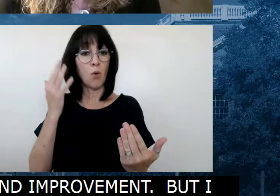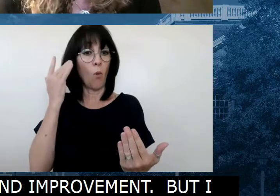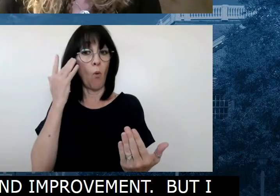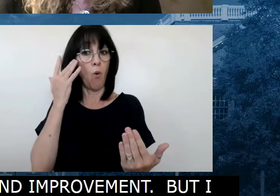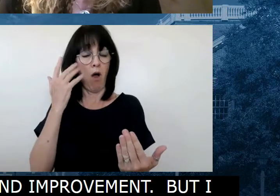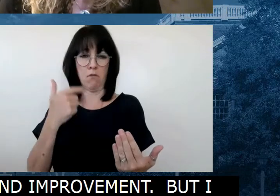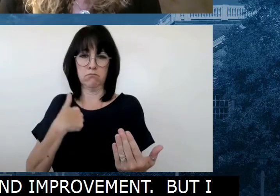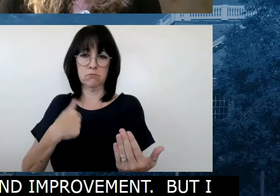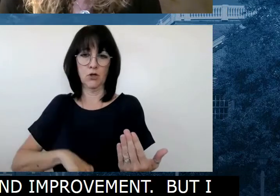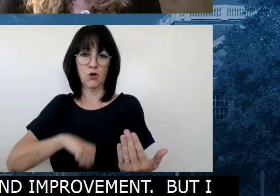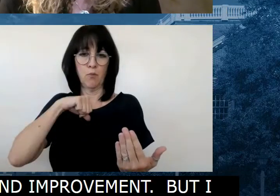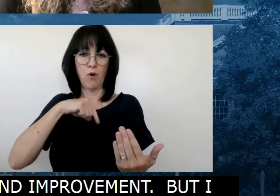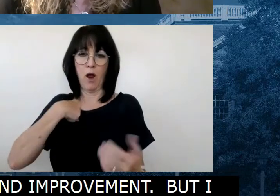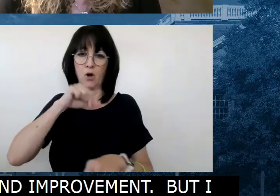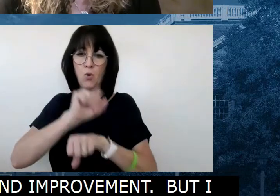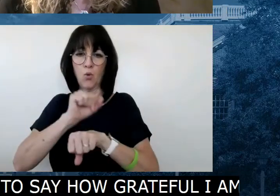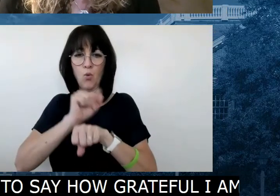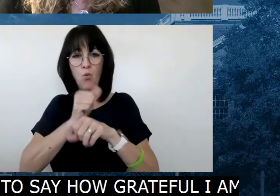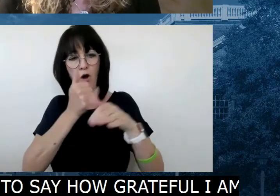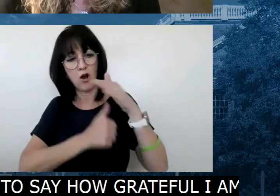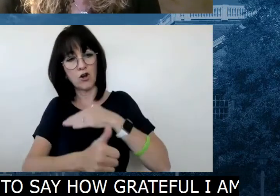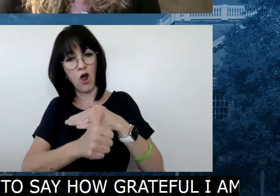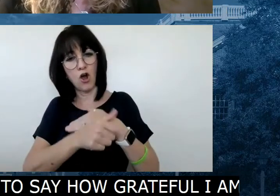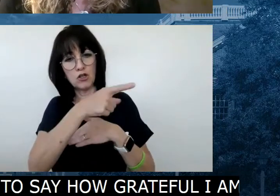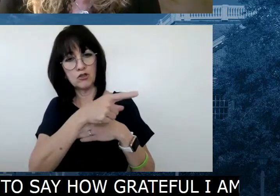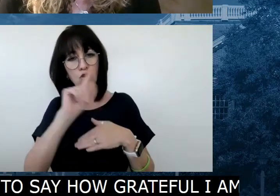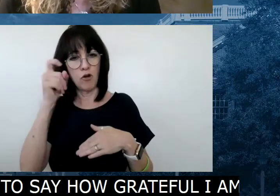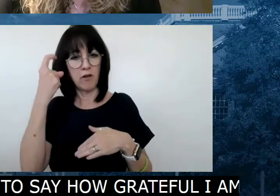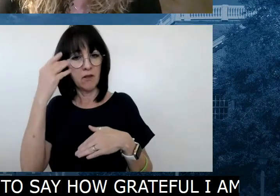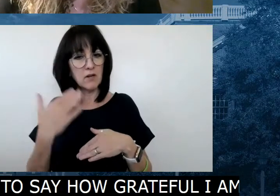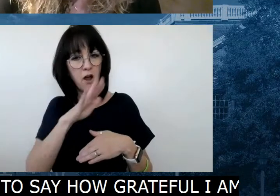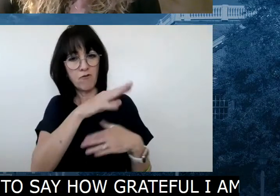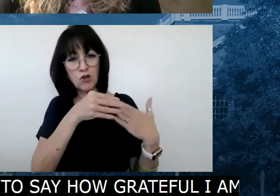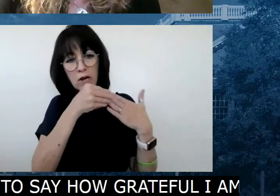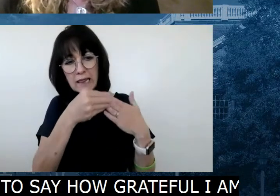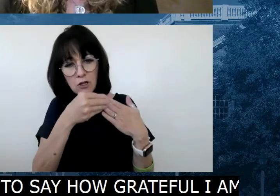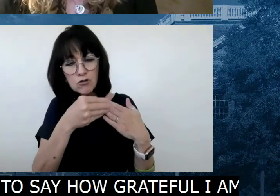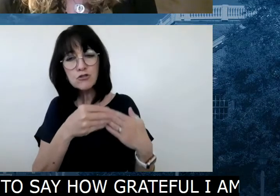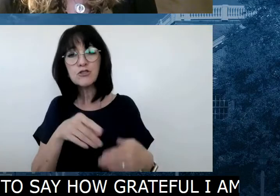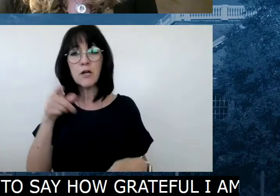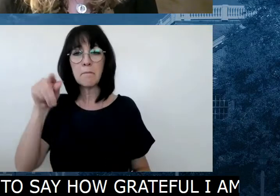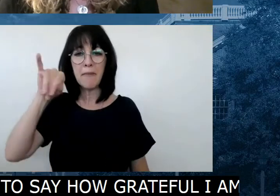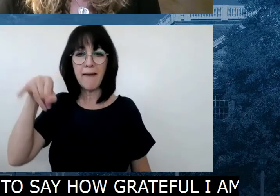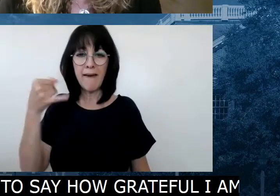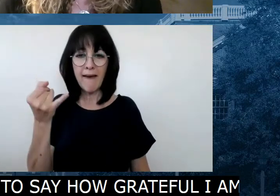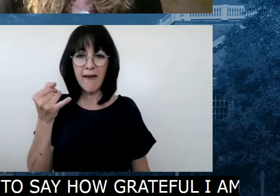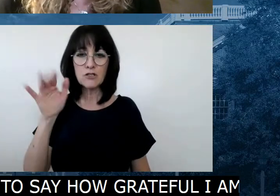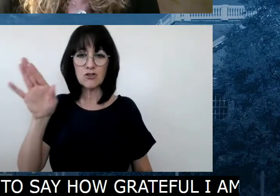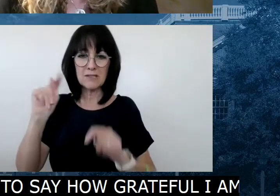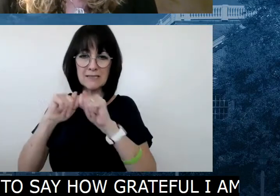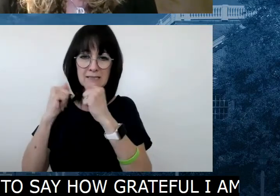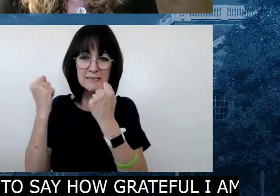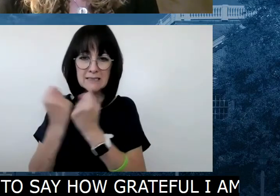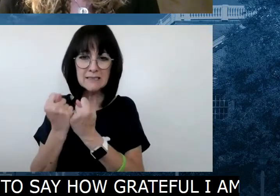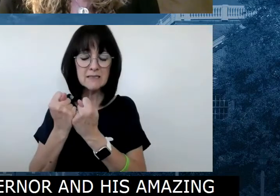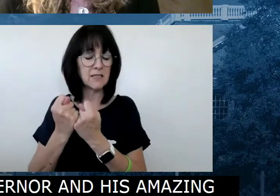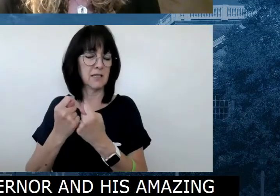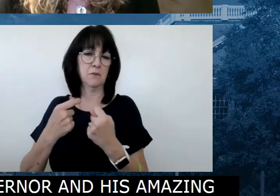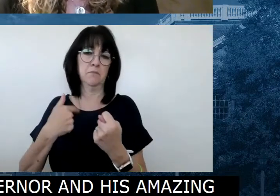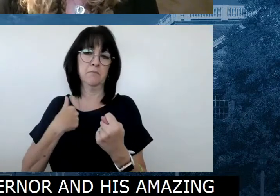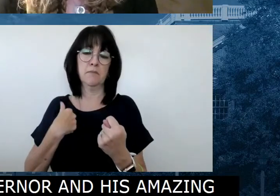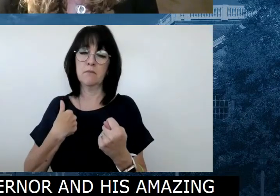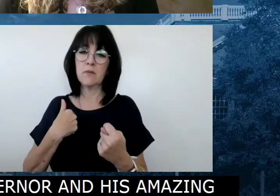leadership of the governor and his amazing team, and AJ and his amazing team, And I could not be more proud of the